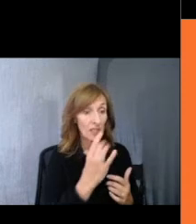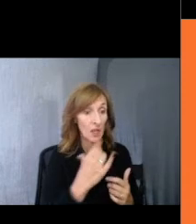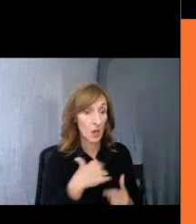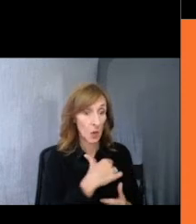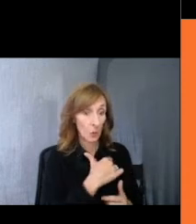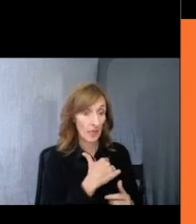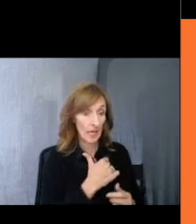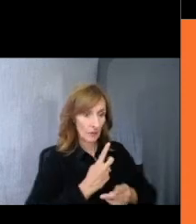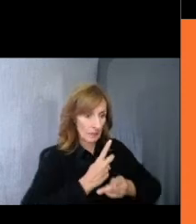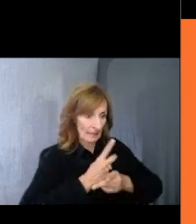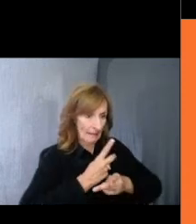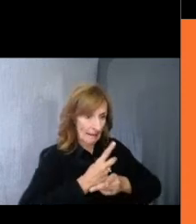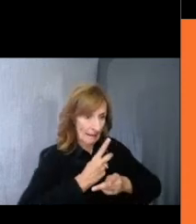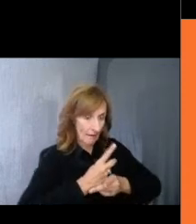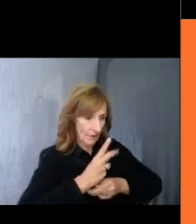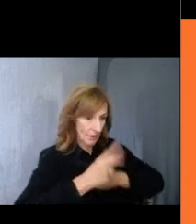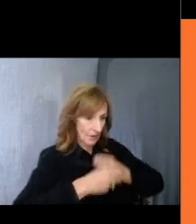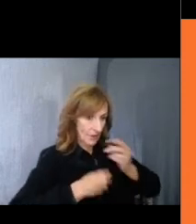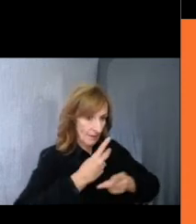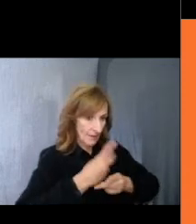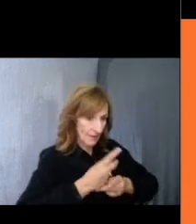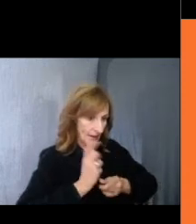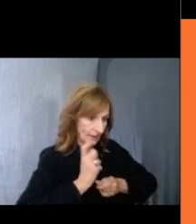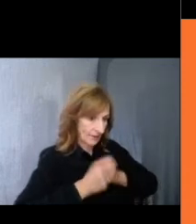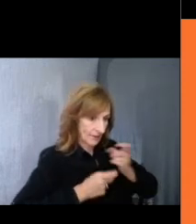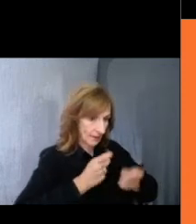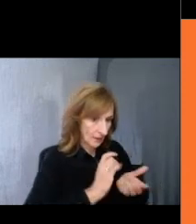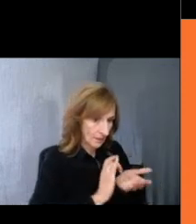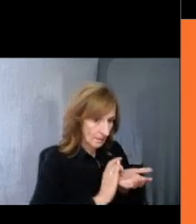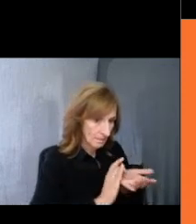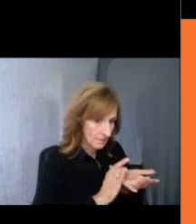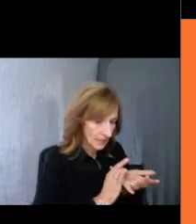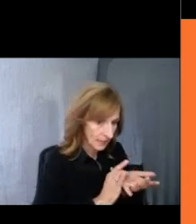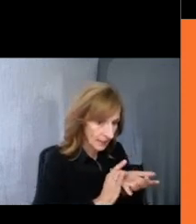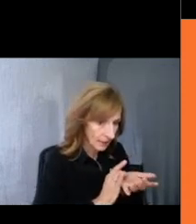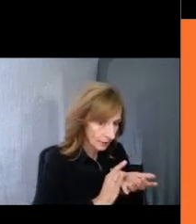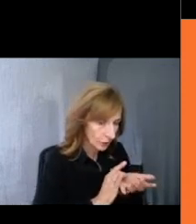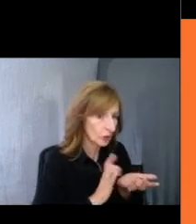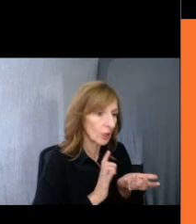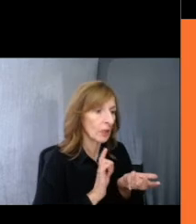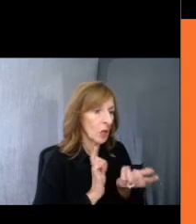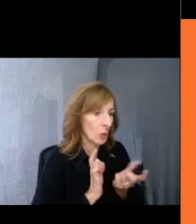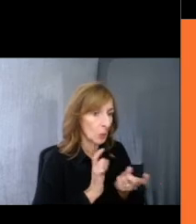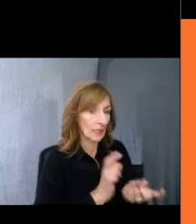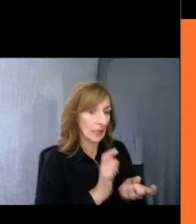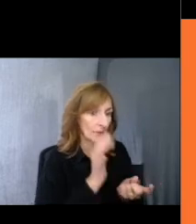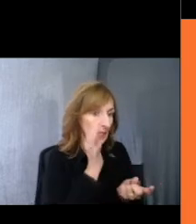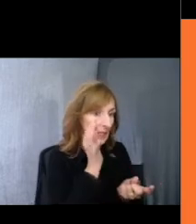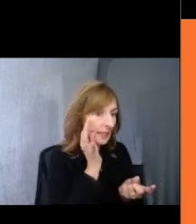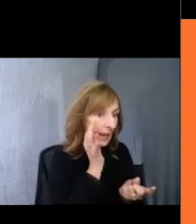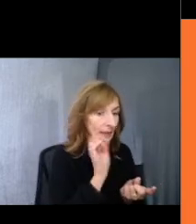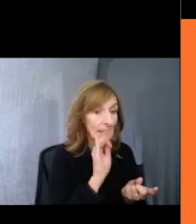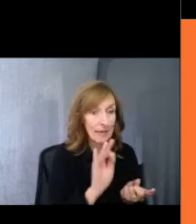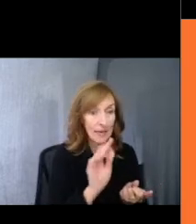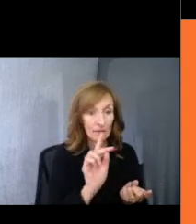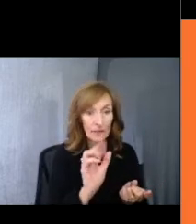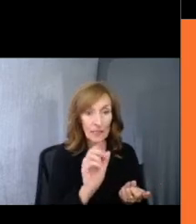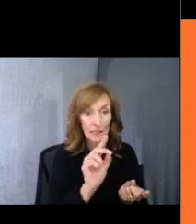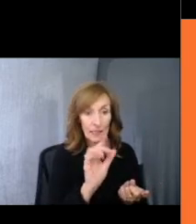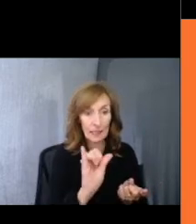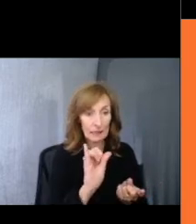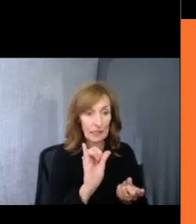medications that we give to our cats if their kidneys are impaired. Another is, I already mentioned,